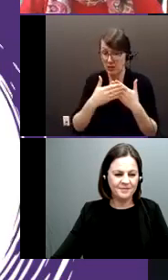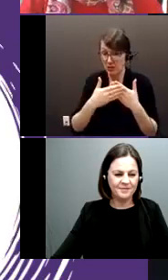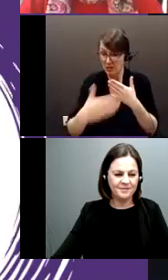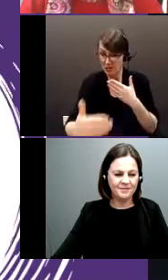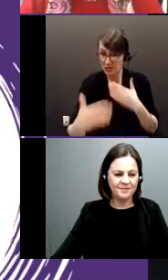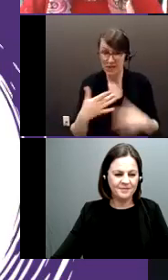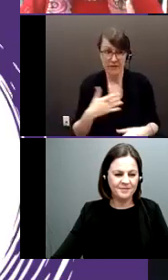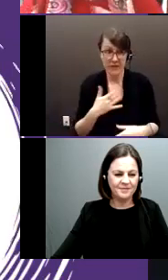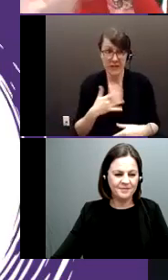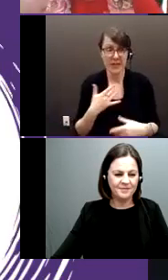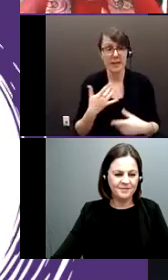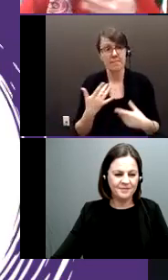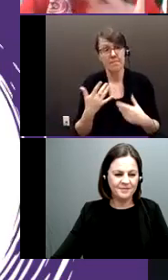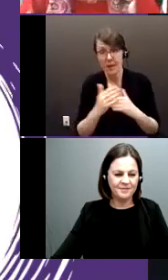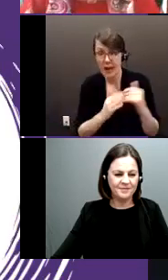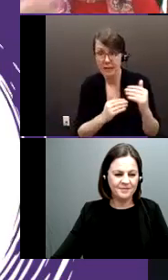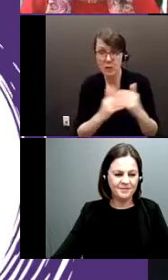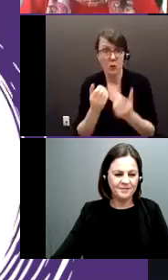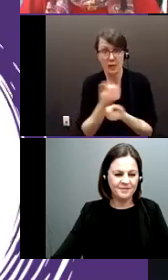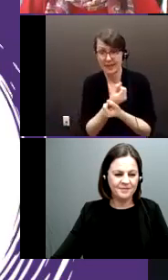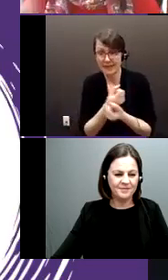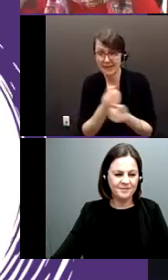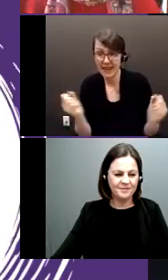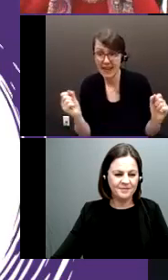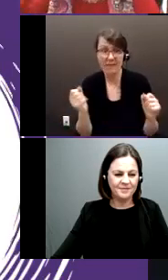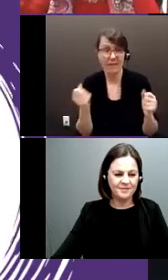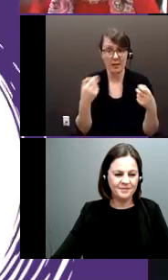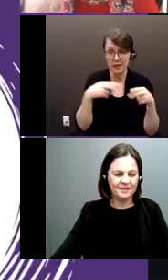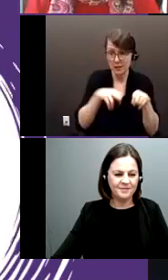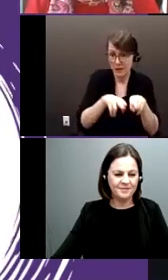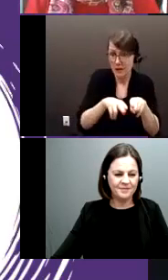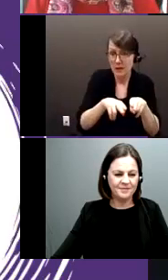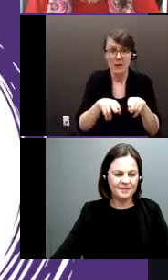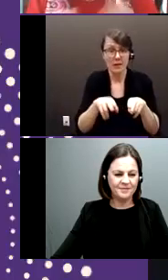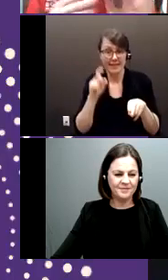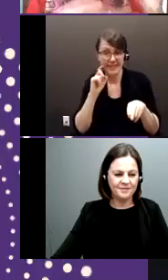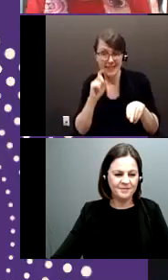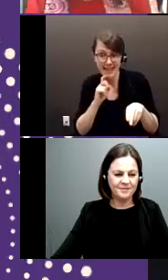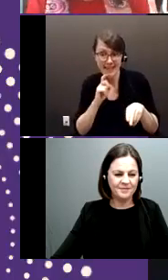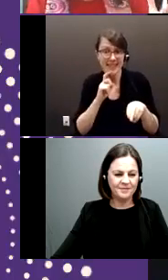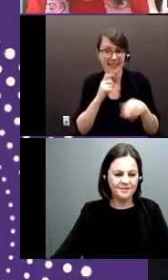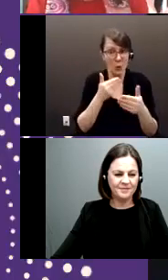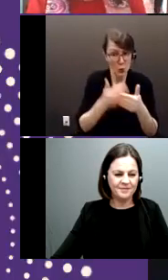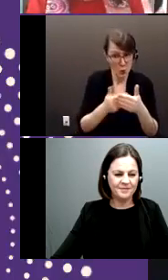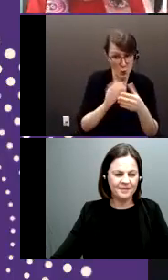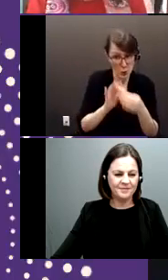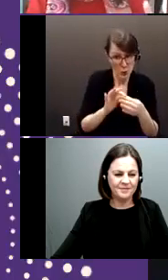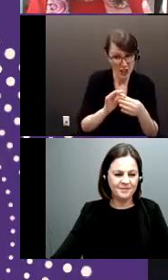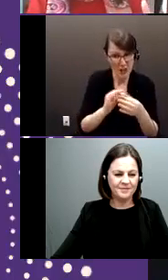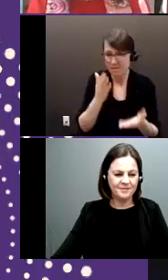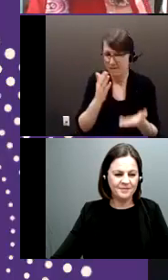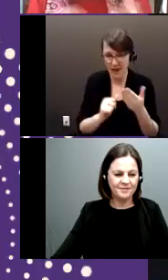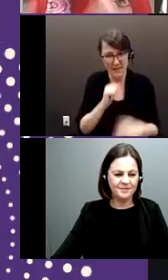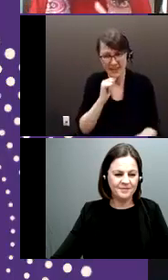safe engaging in other sexual or intimate relationships. So while we're talking about sexual